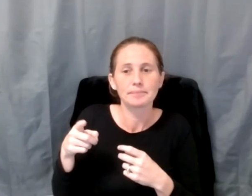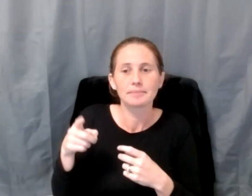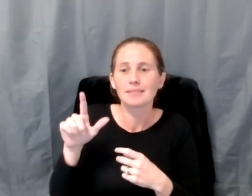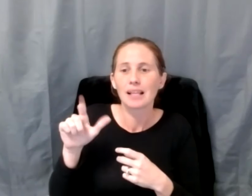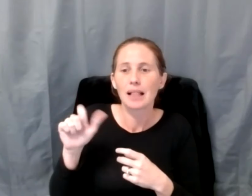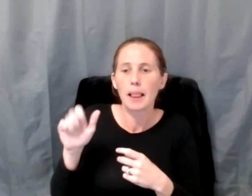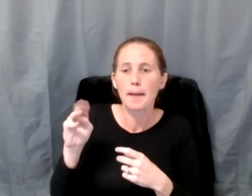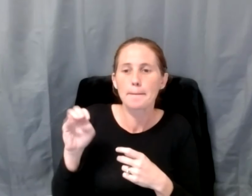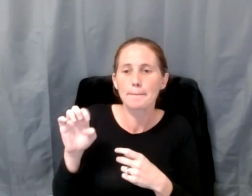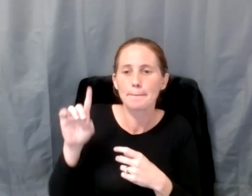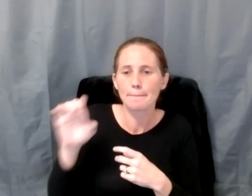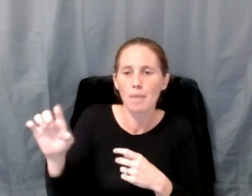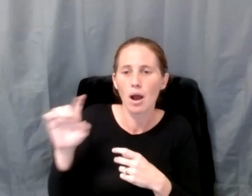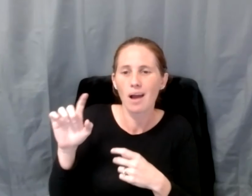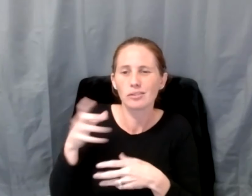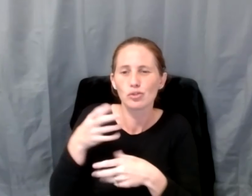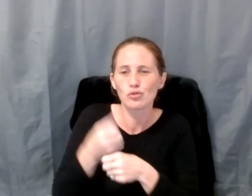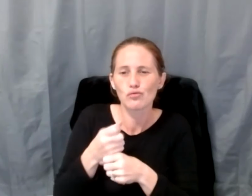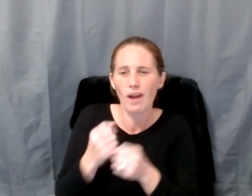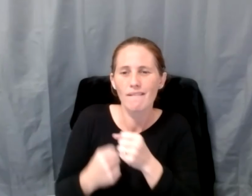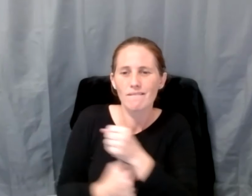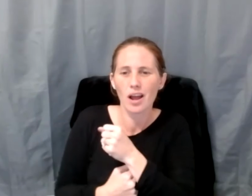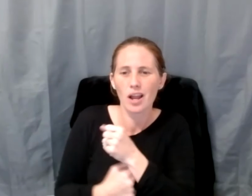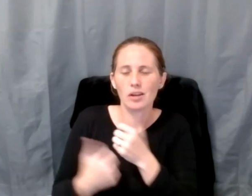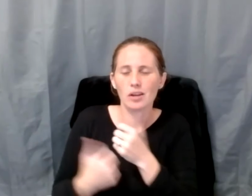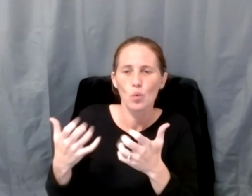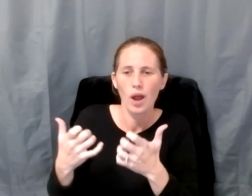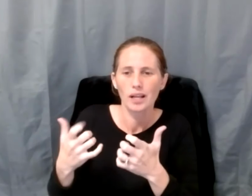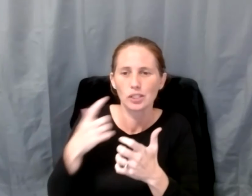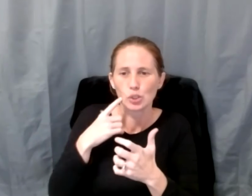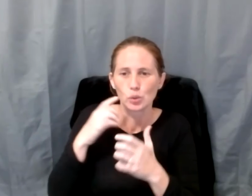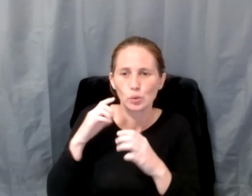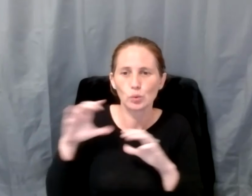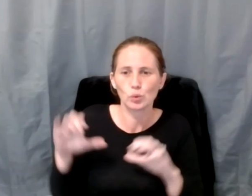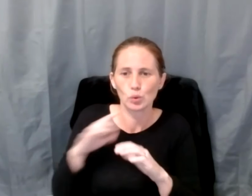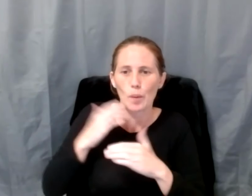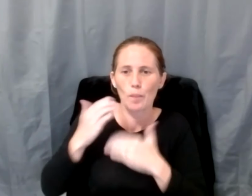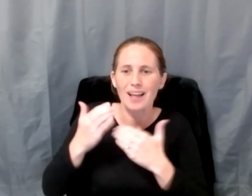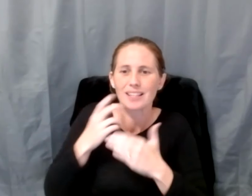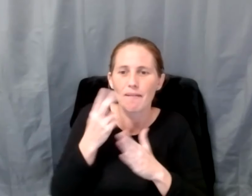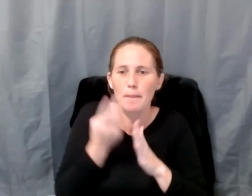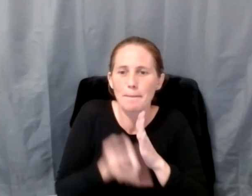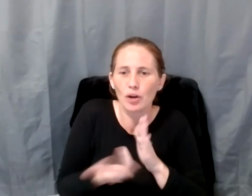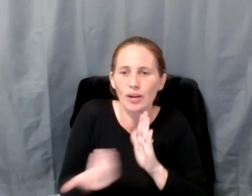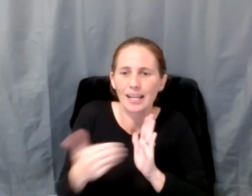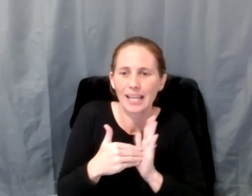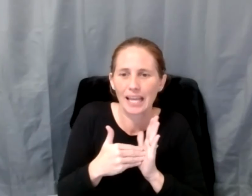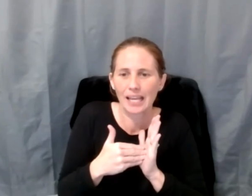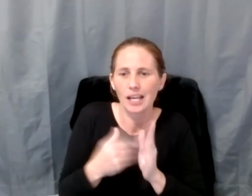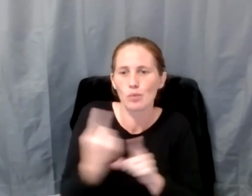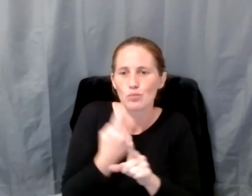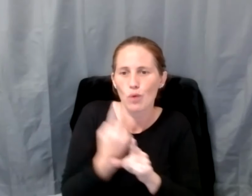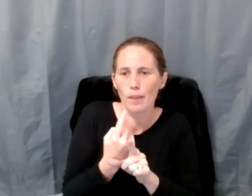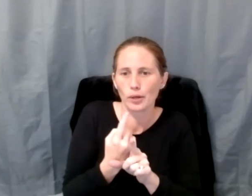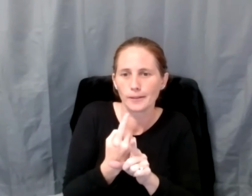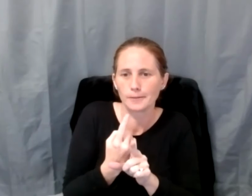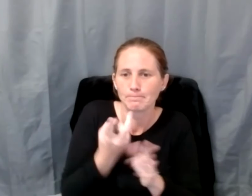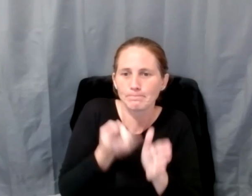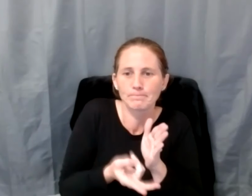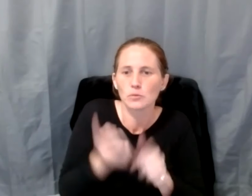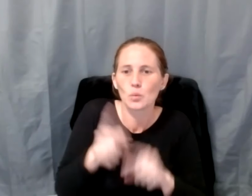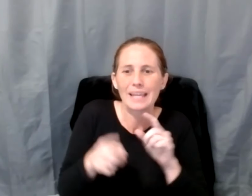heritage trust run a local community were to be reinterred, undergo a process of reburial and proper, um, memorialization. So we can't